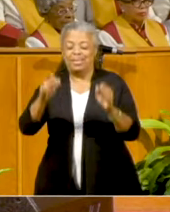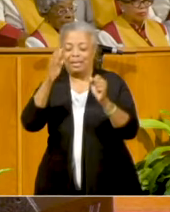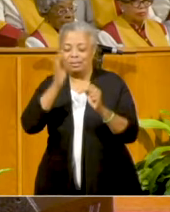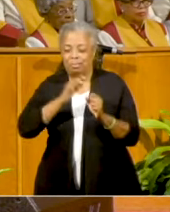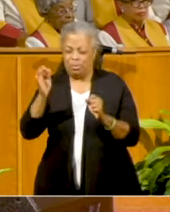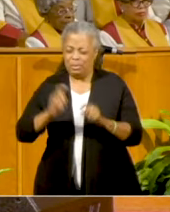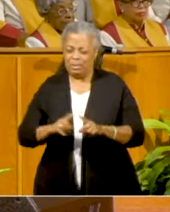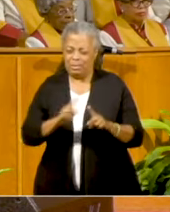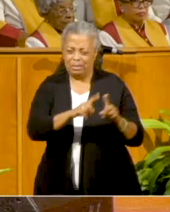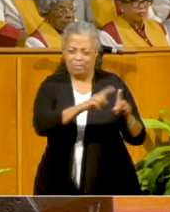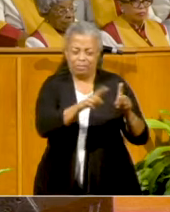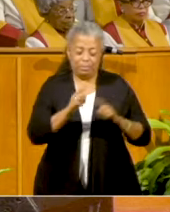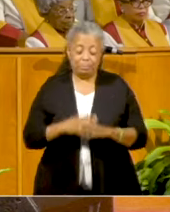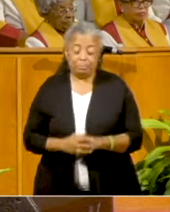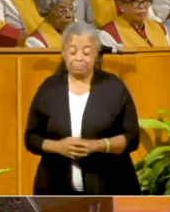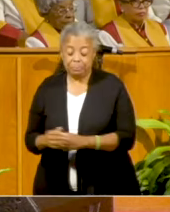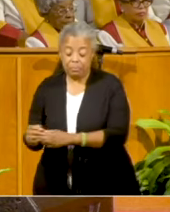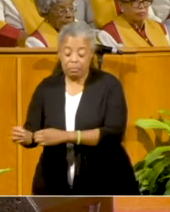communion differently.